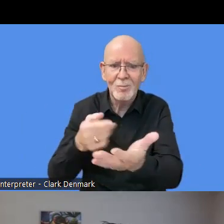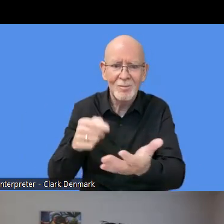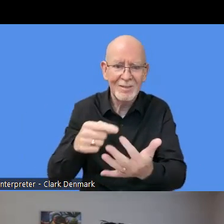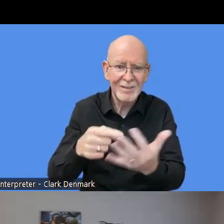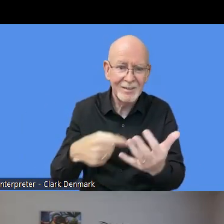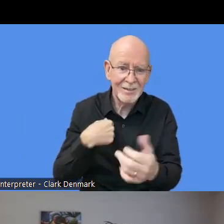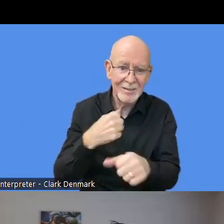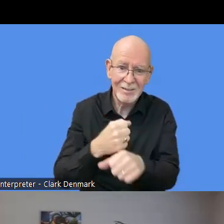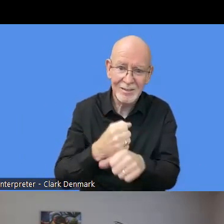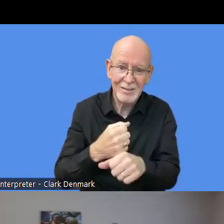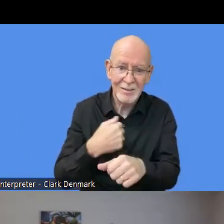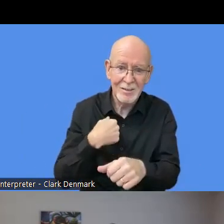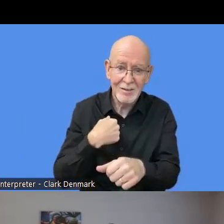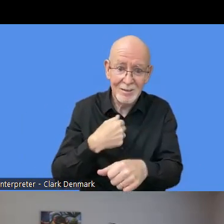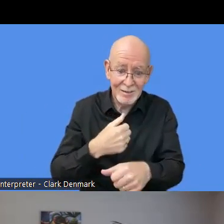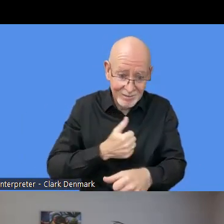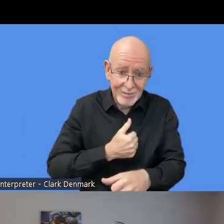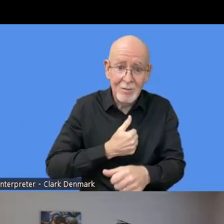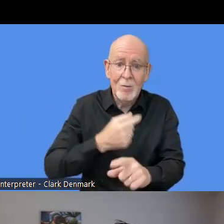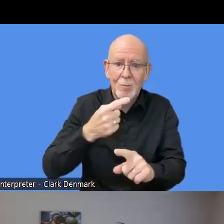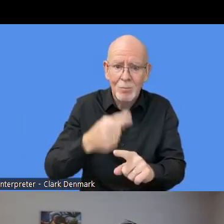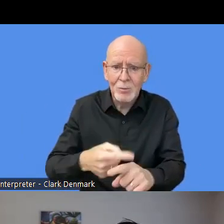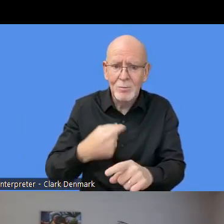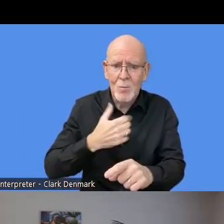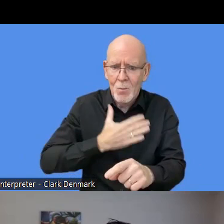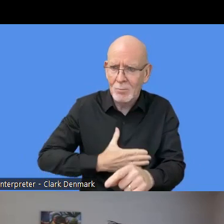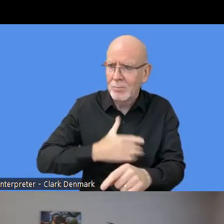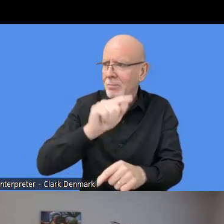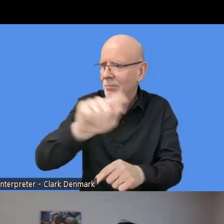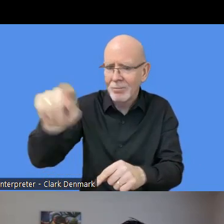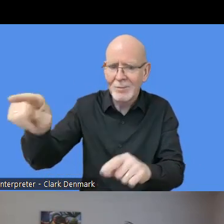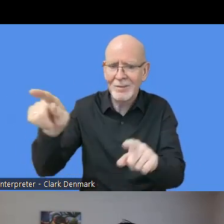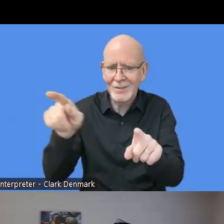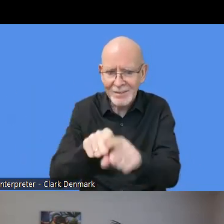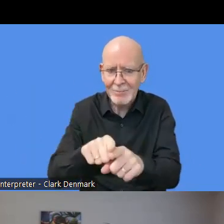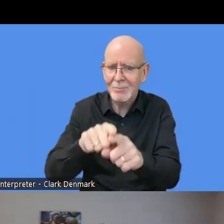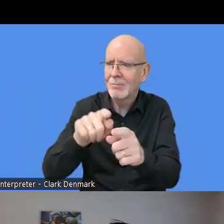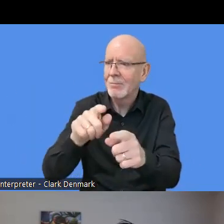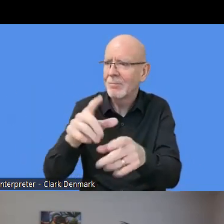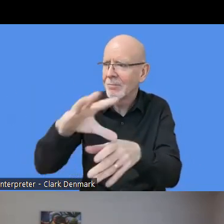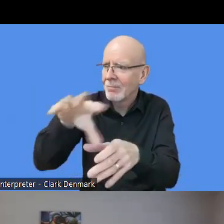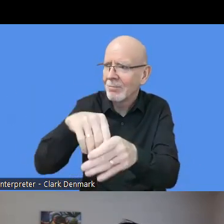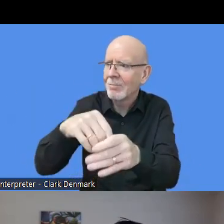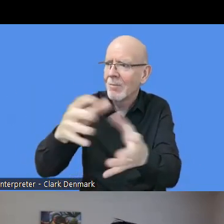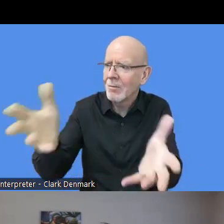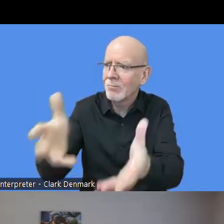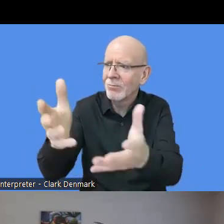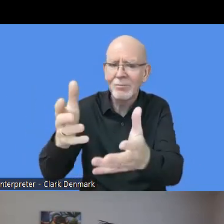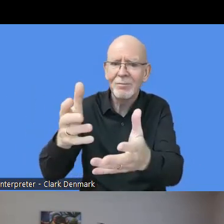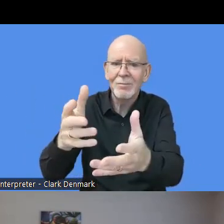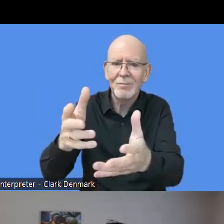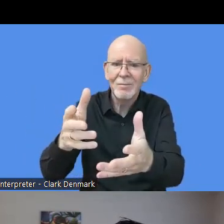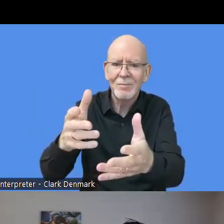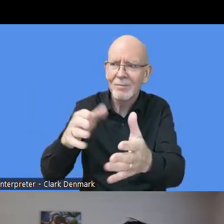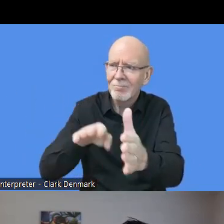their business practices as well. And of course, it's aligned with our programmatic work, which also includes working with the ILO